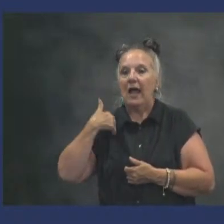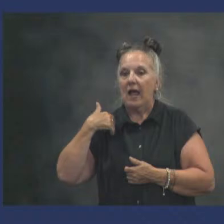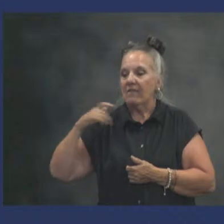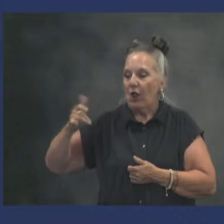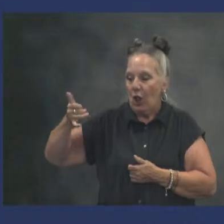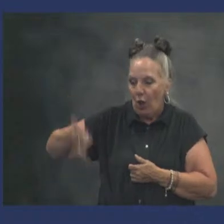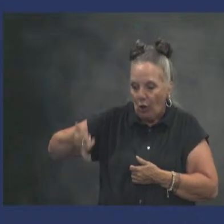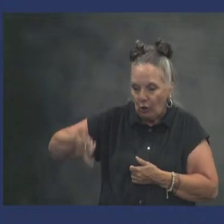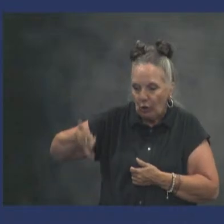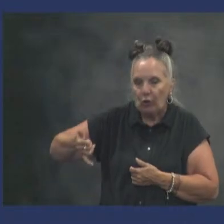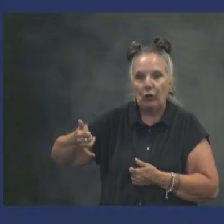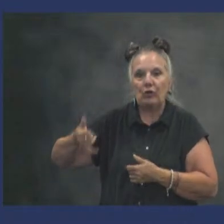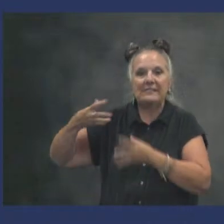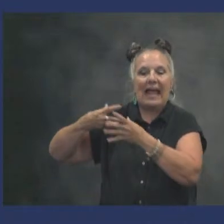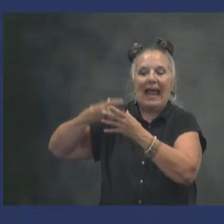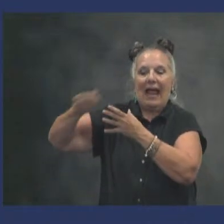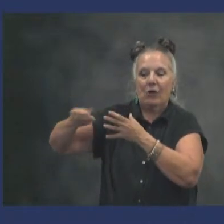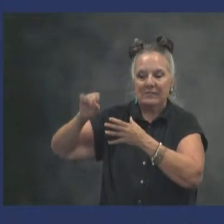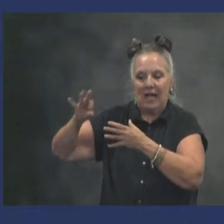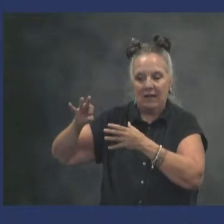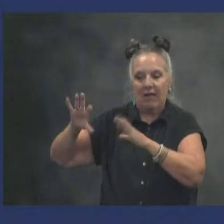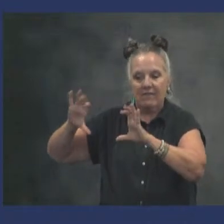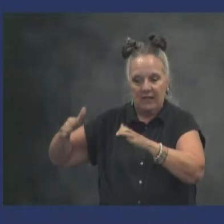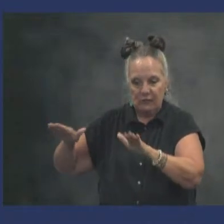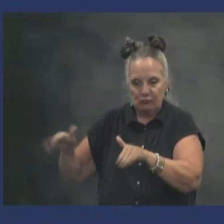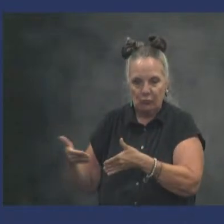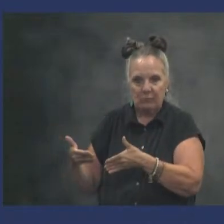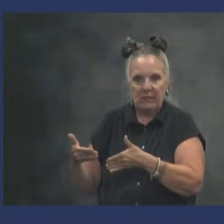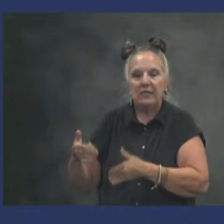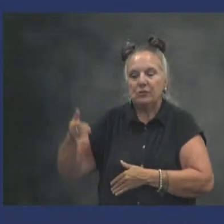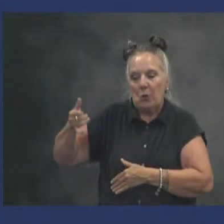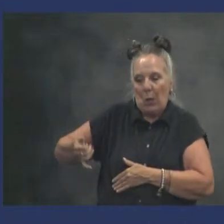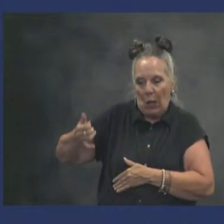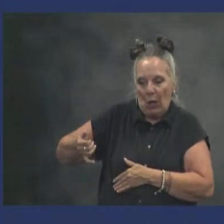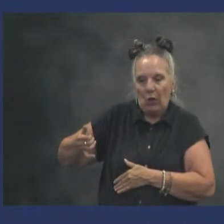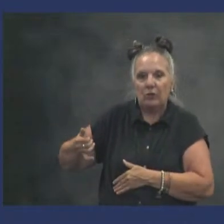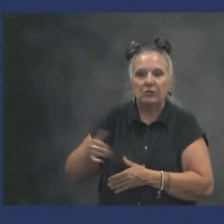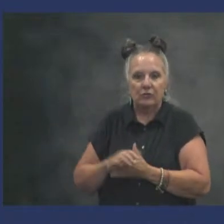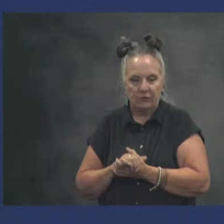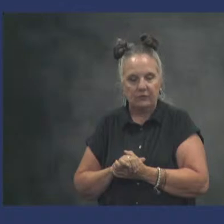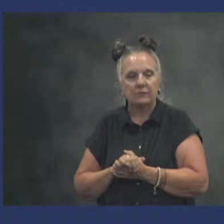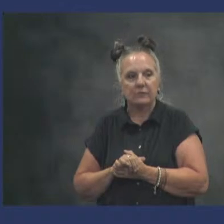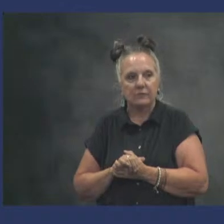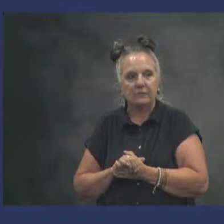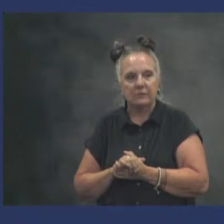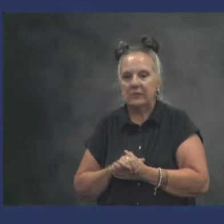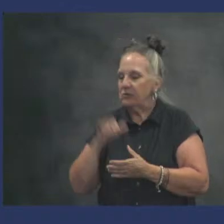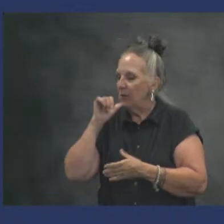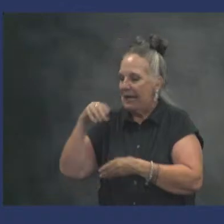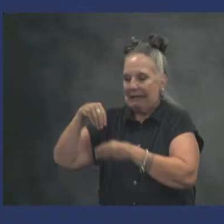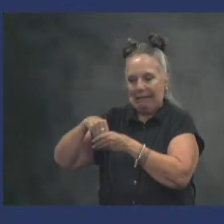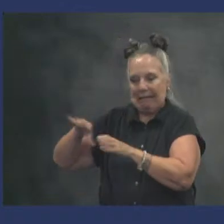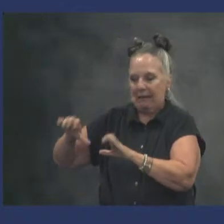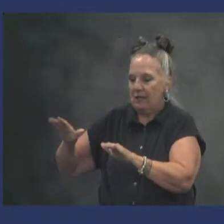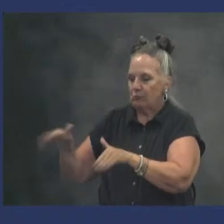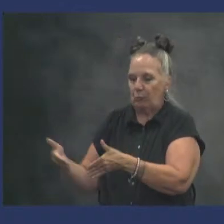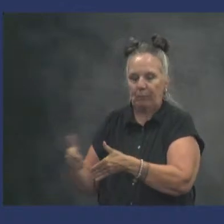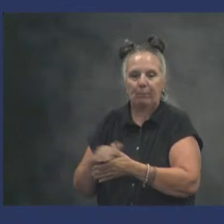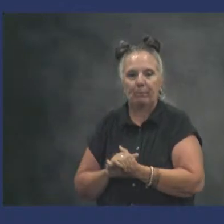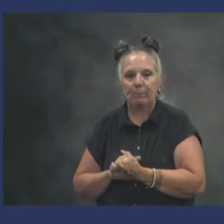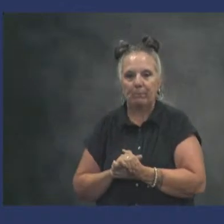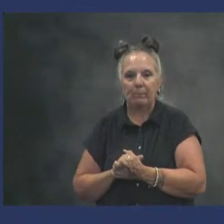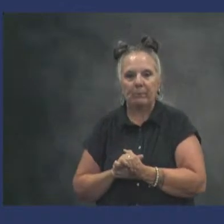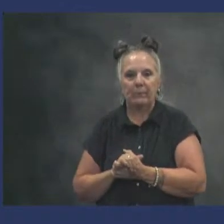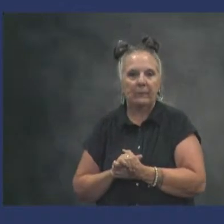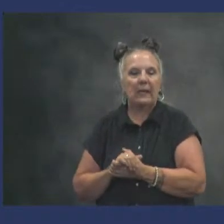lockers immediately outside in the corridors. So no lockers in the classroom spaces. There is